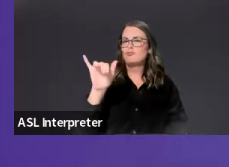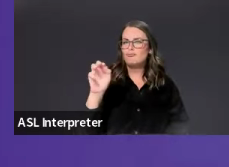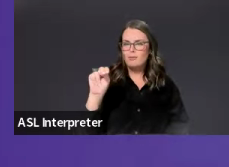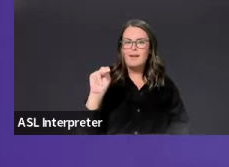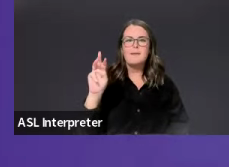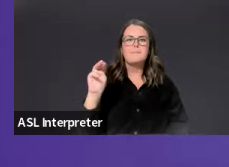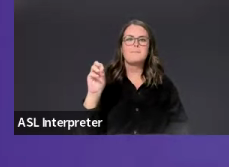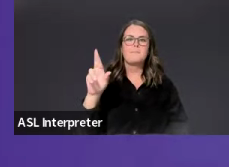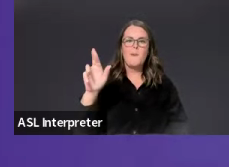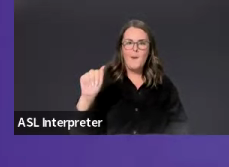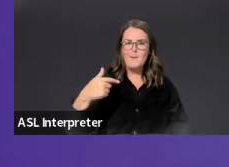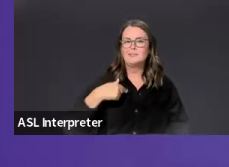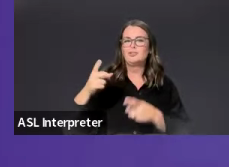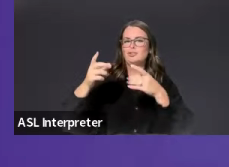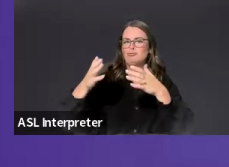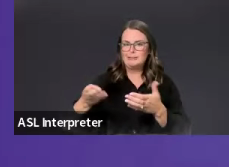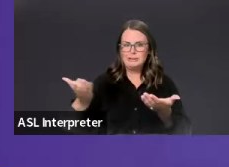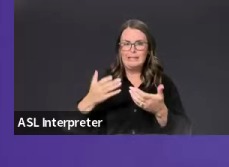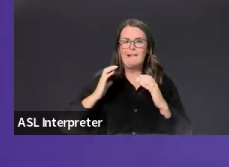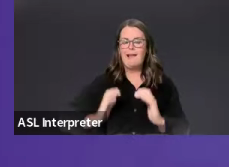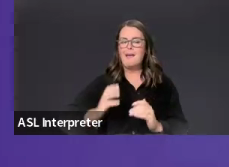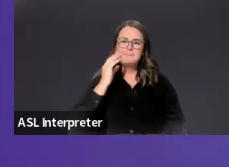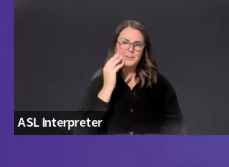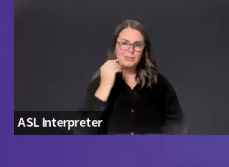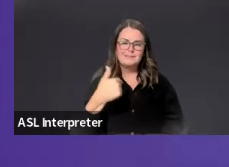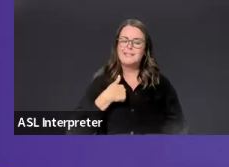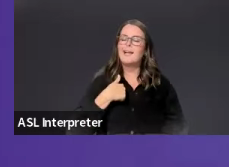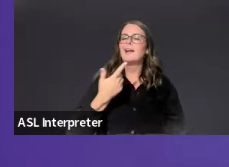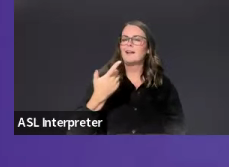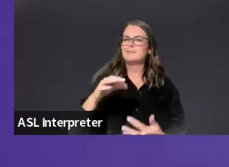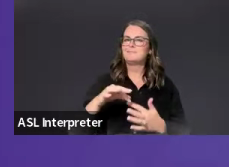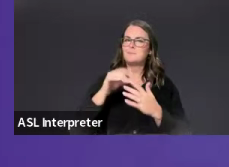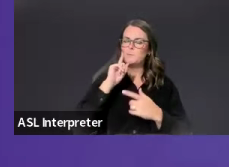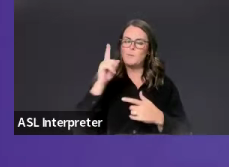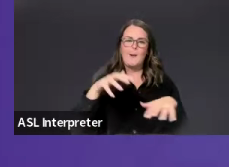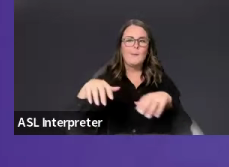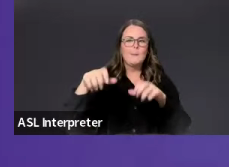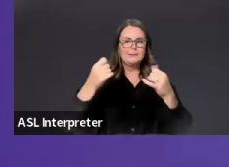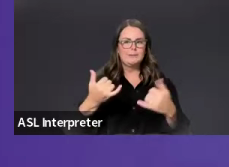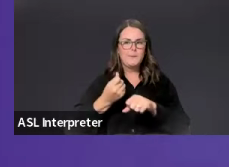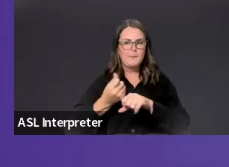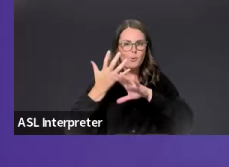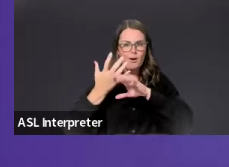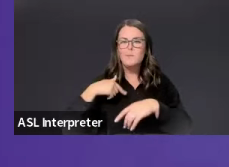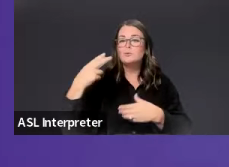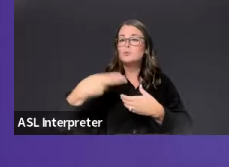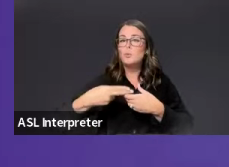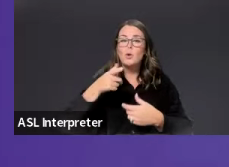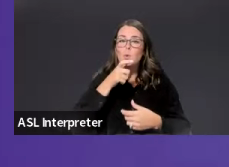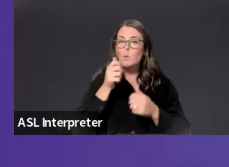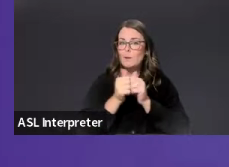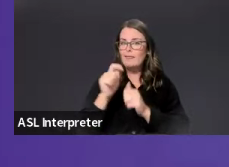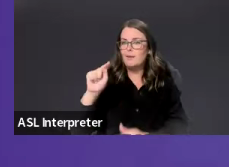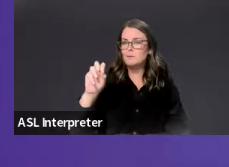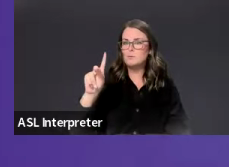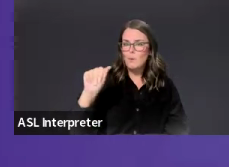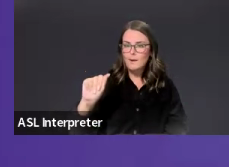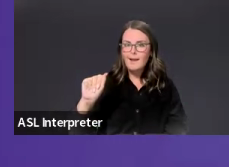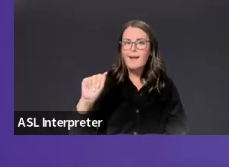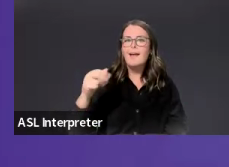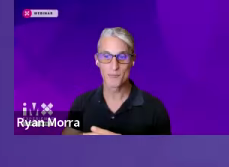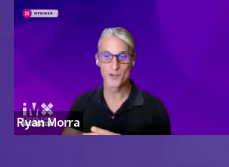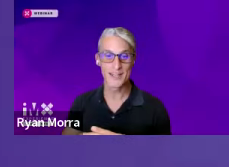Client Experience here at Illustrative Mathematics, and I have the pleasure of serving as today's host for the webinar. We'll be joined today by Toka Hussain and Hannah